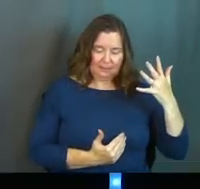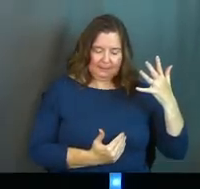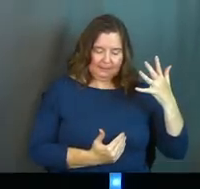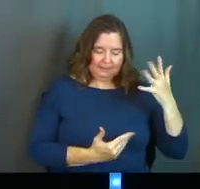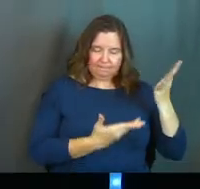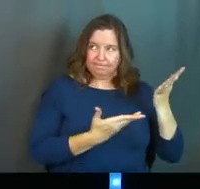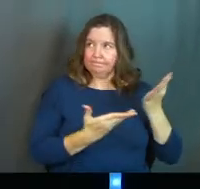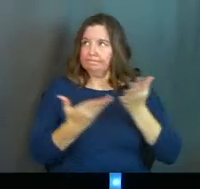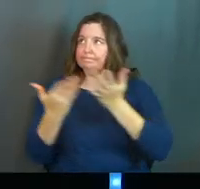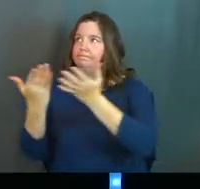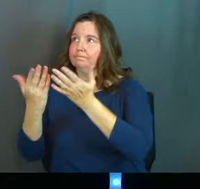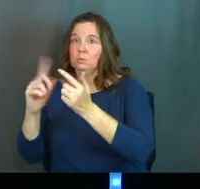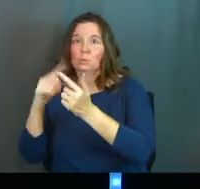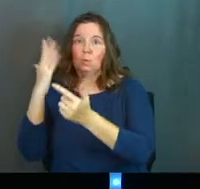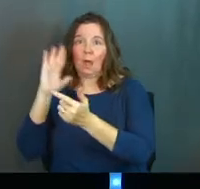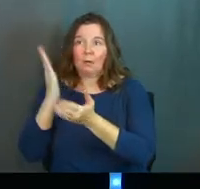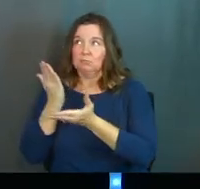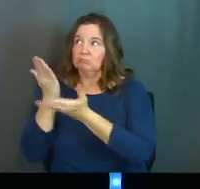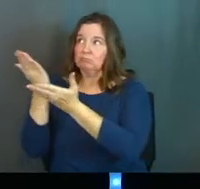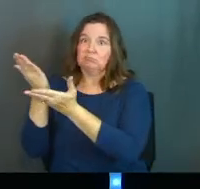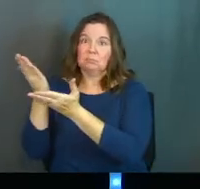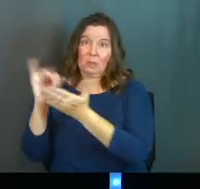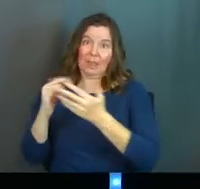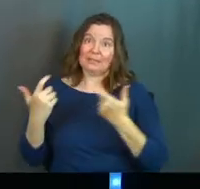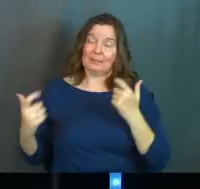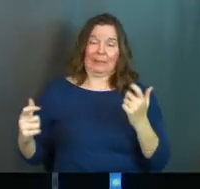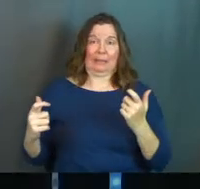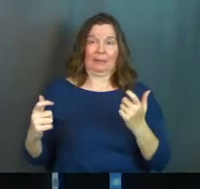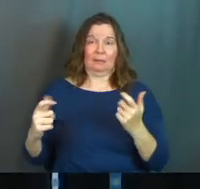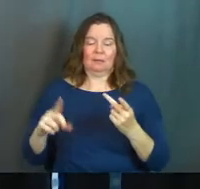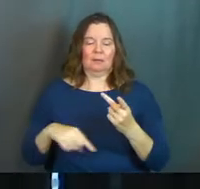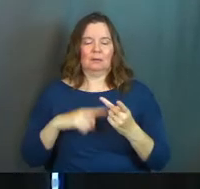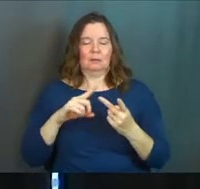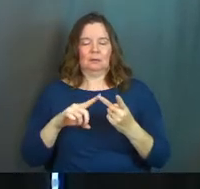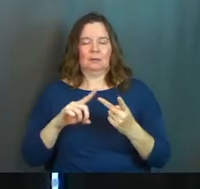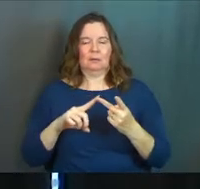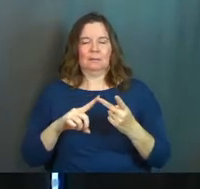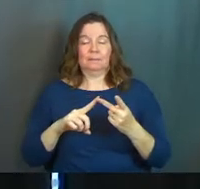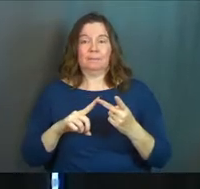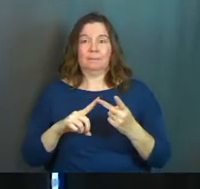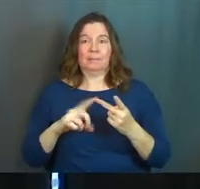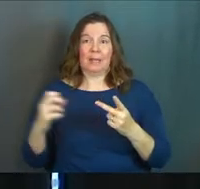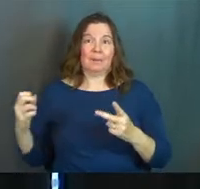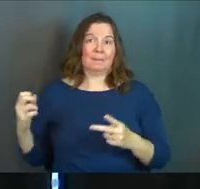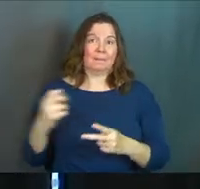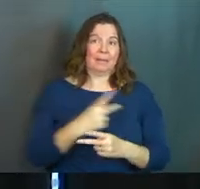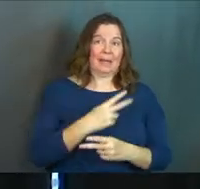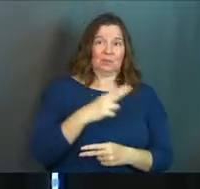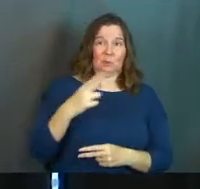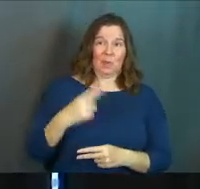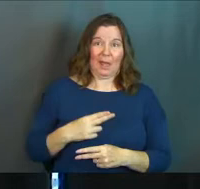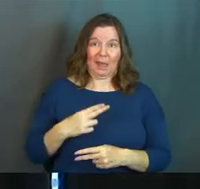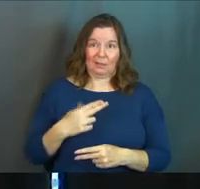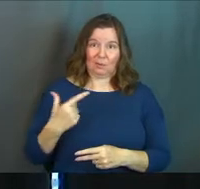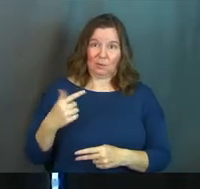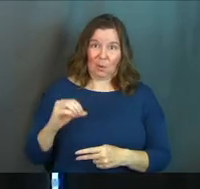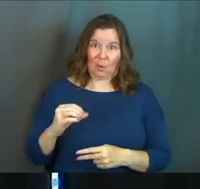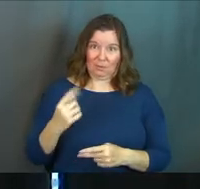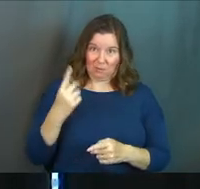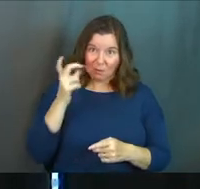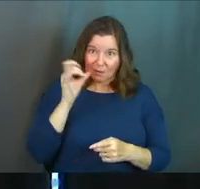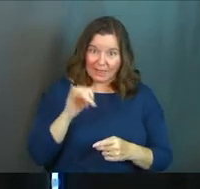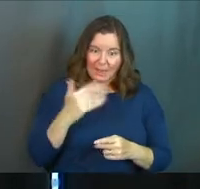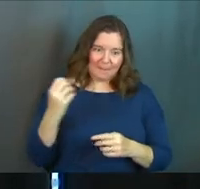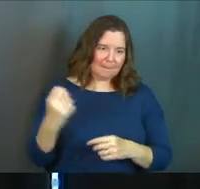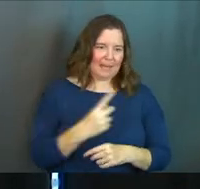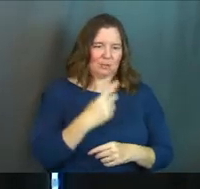just said, here you go, to God. So that's big. And then the whole, like, back to hell you go, Benny. Did you hear that part?